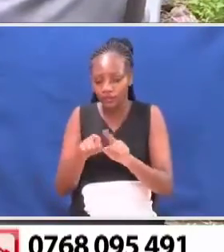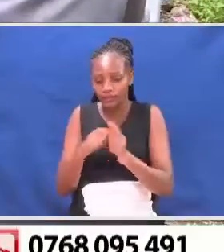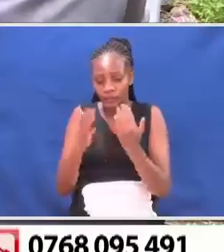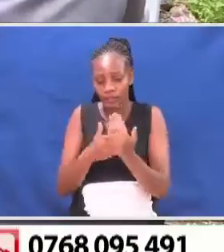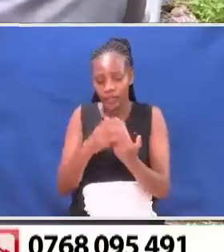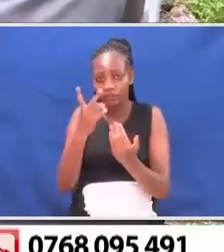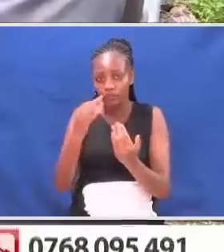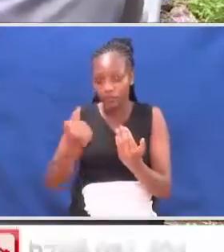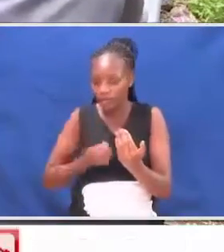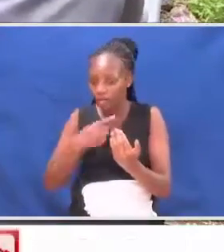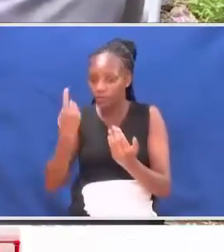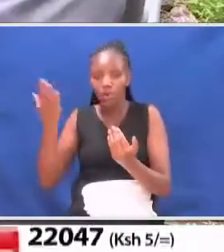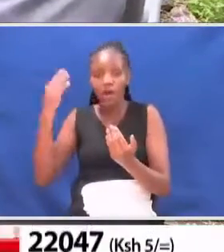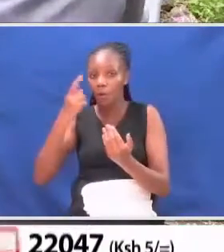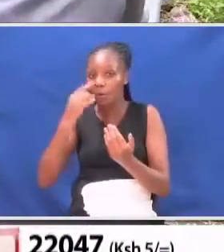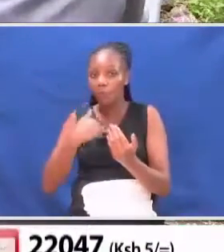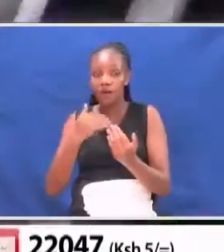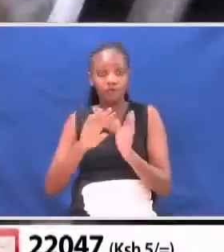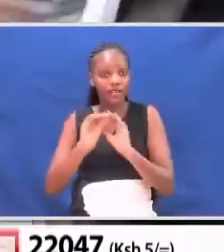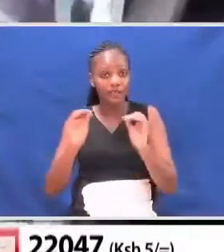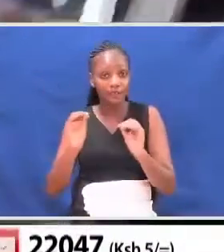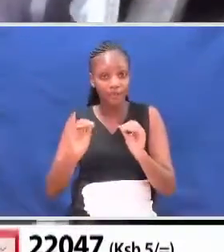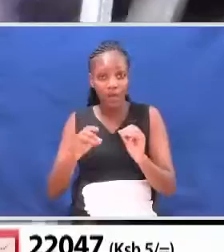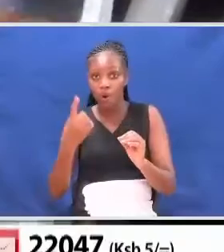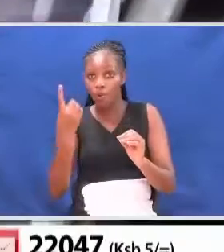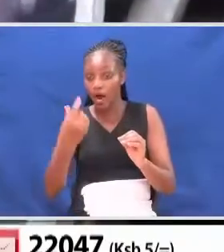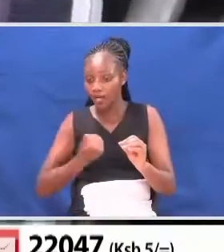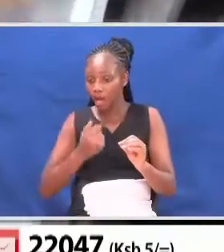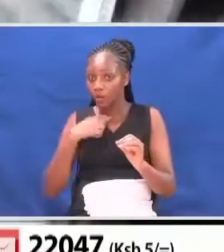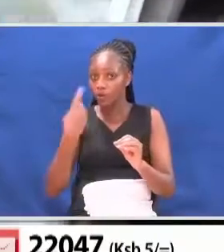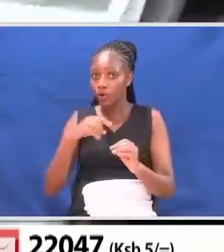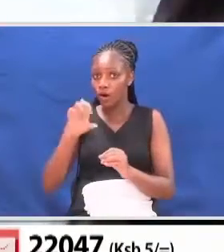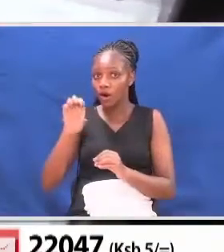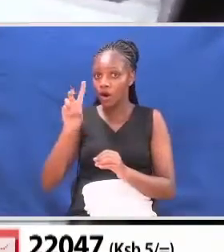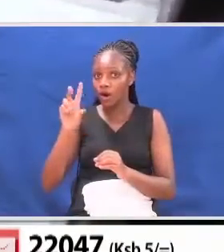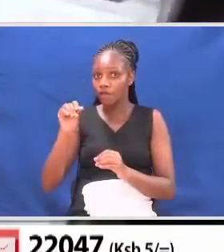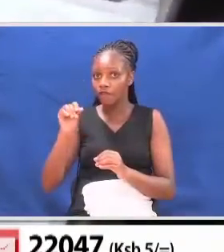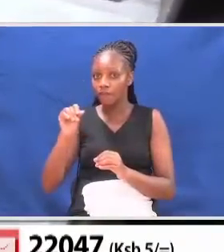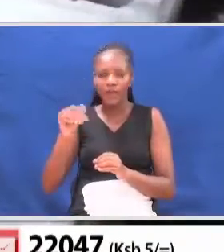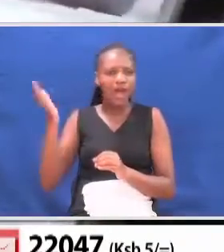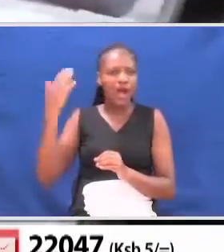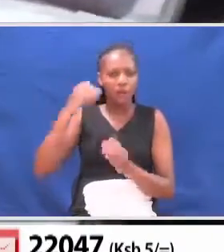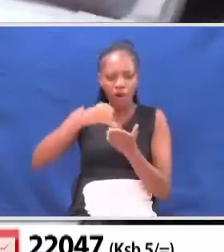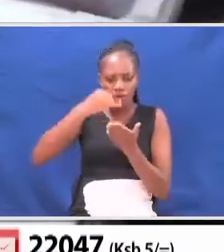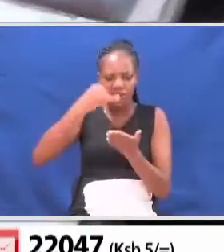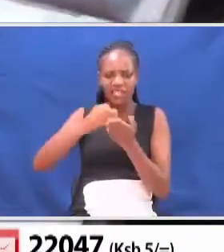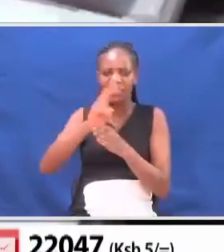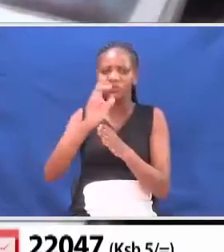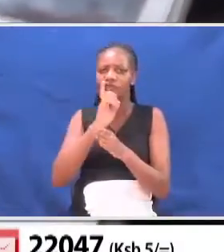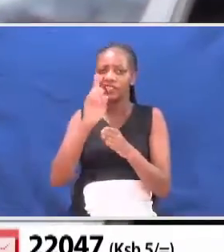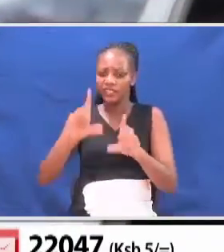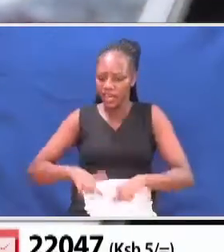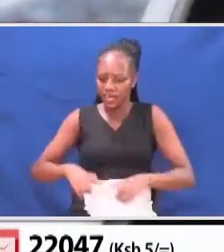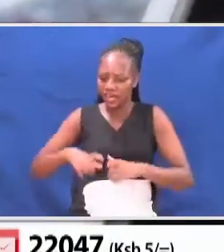once homeless. Among them is Evelyn Adhiambo, once homeless and battling with drug addiction. Her life was